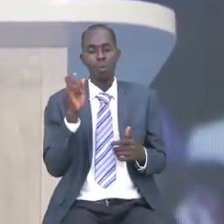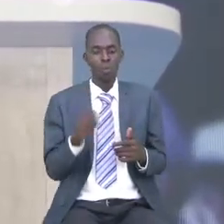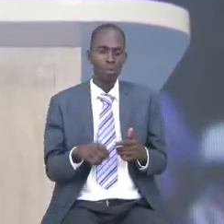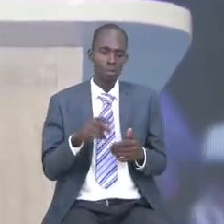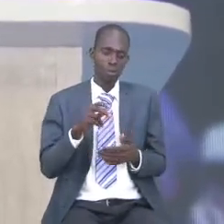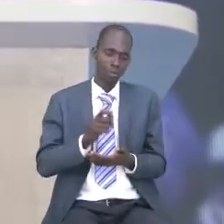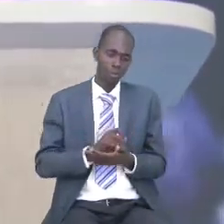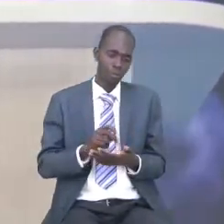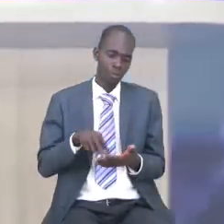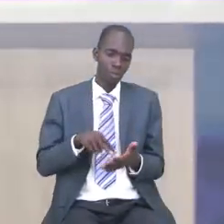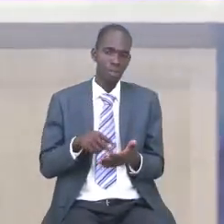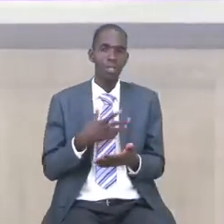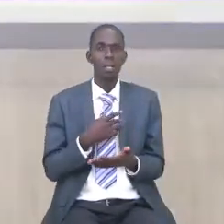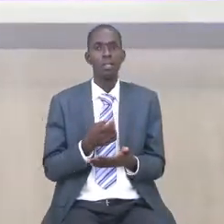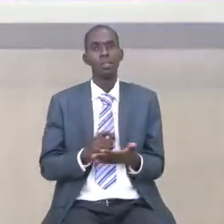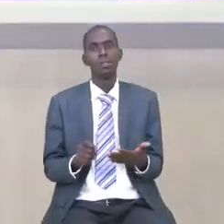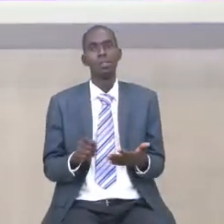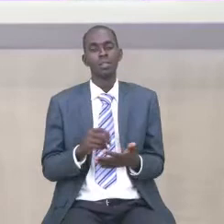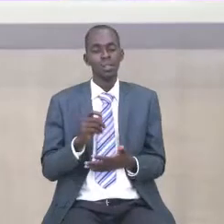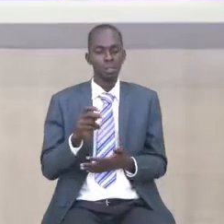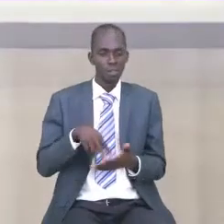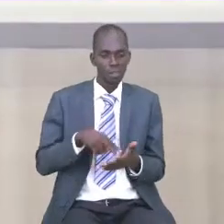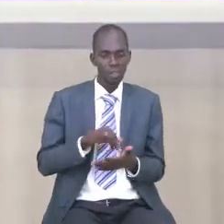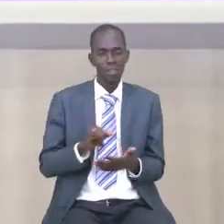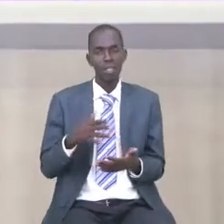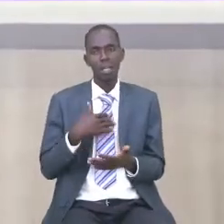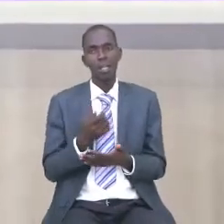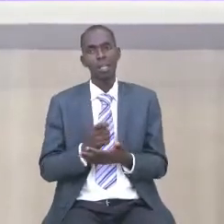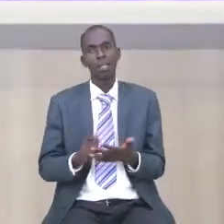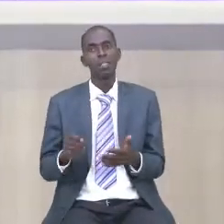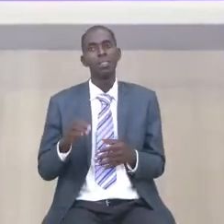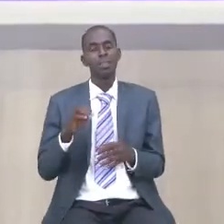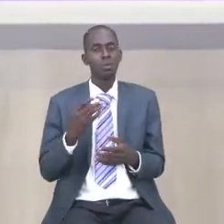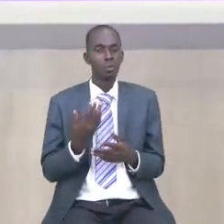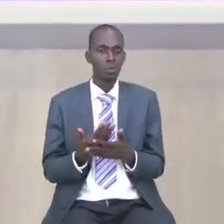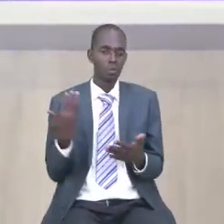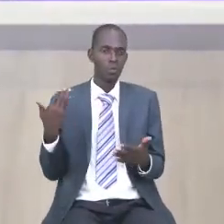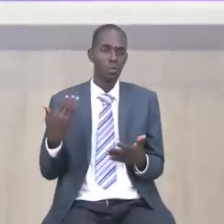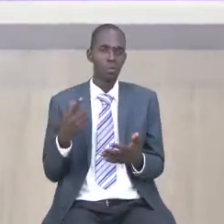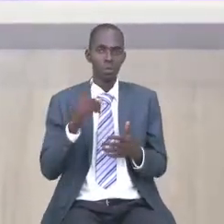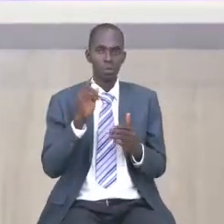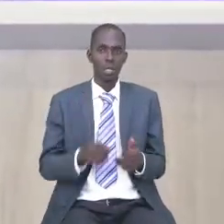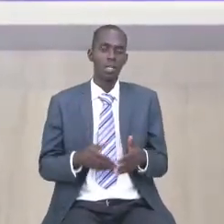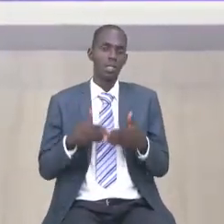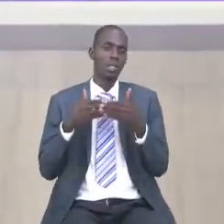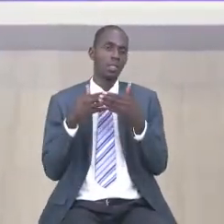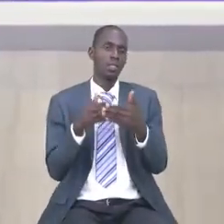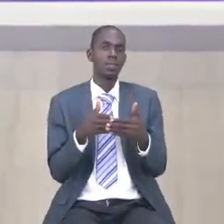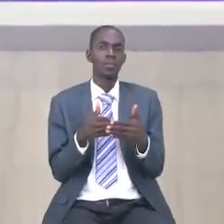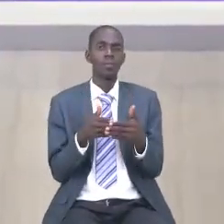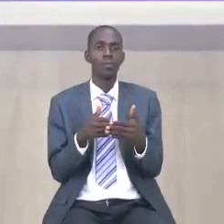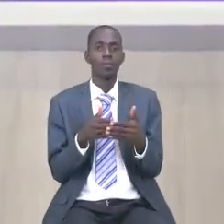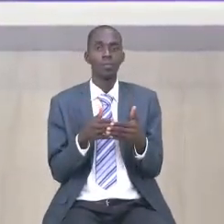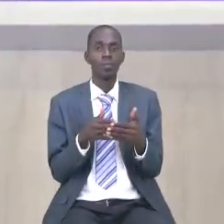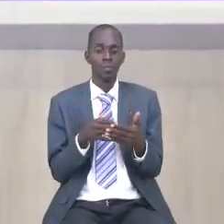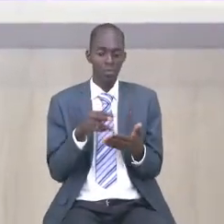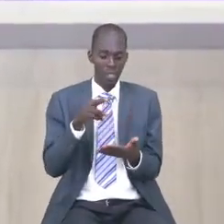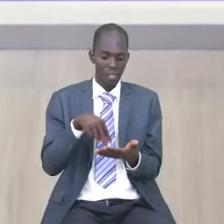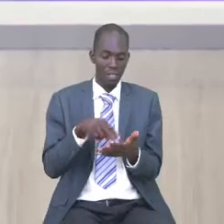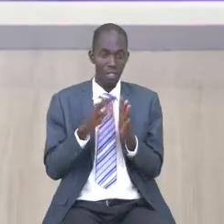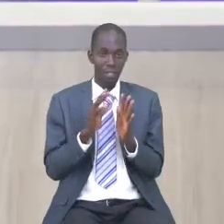write. Reading and writing in order to lead. Readers